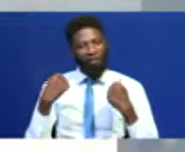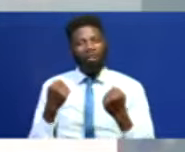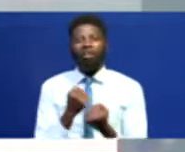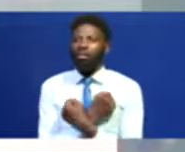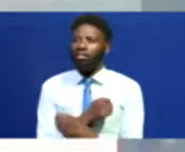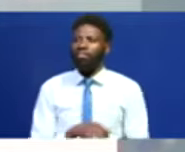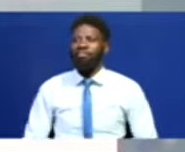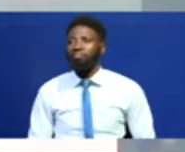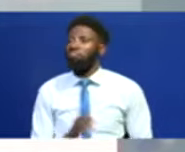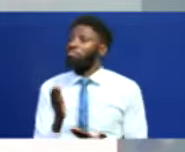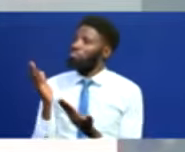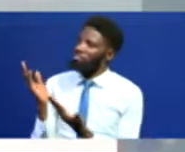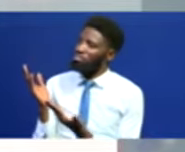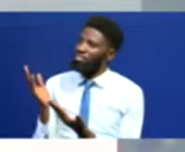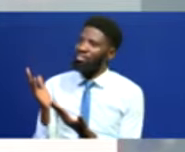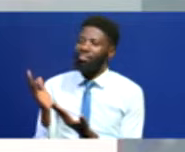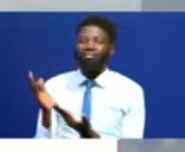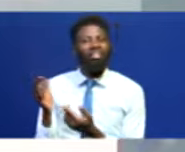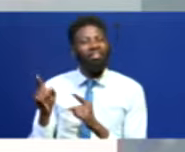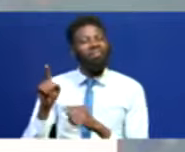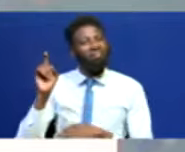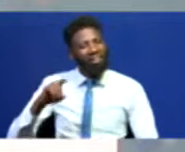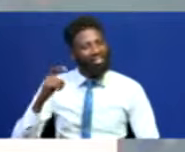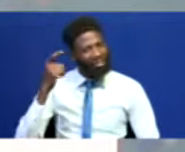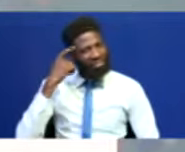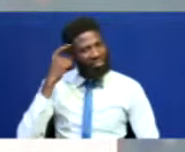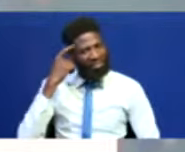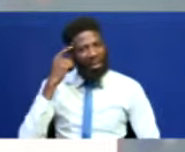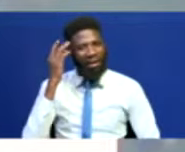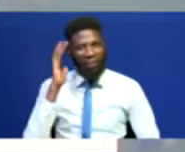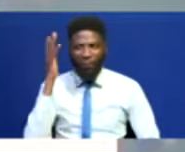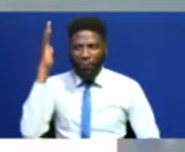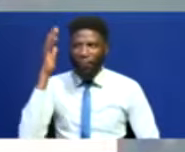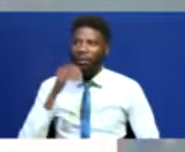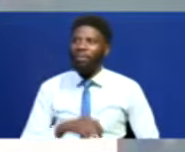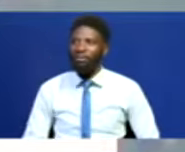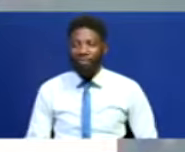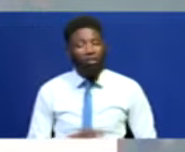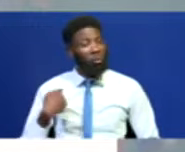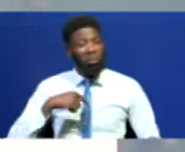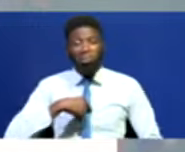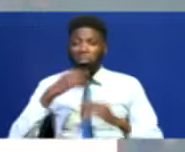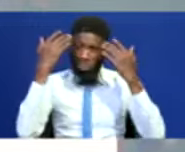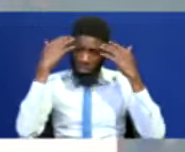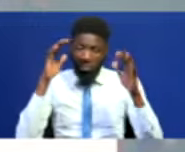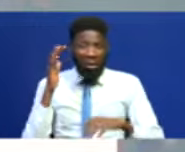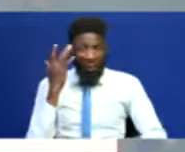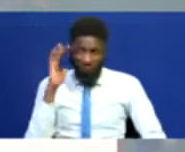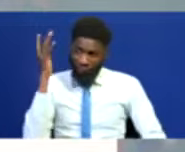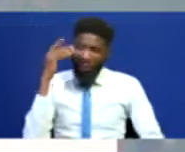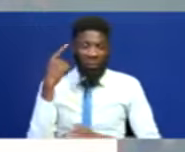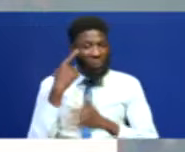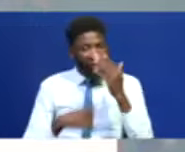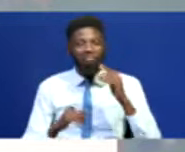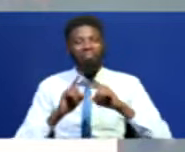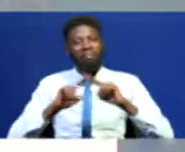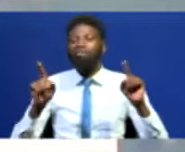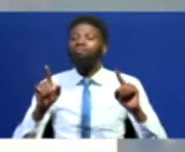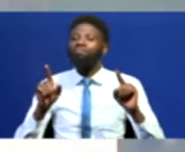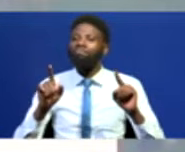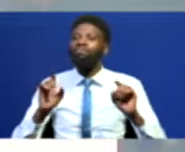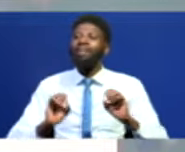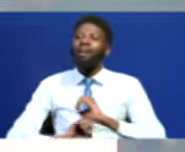Wafula tweeted, he must have been high on something. Well, we don't know high on what exactly, but